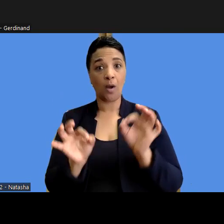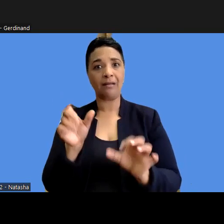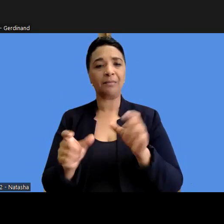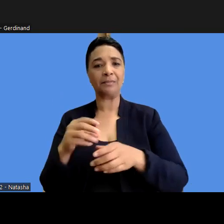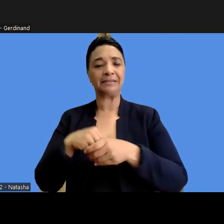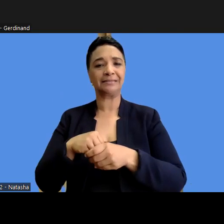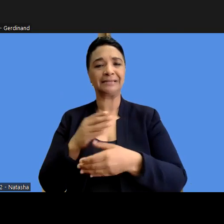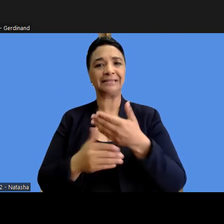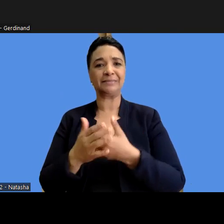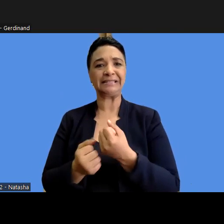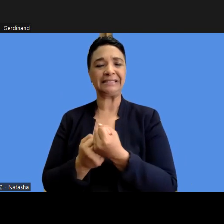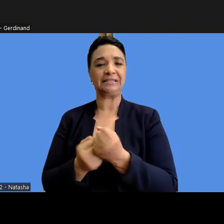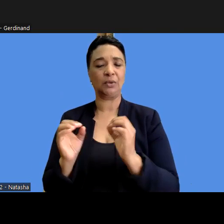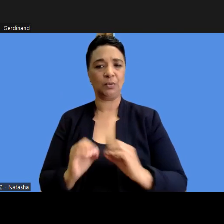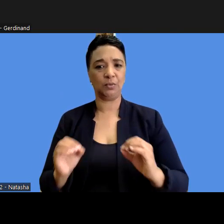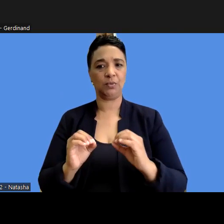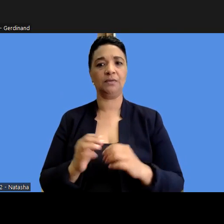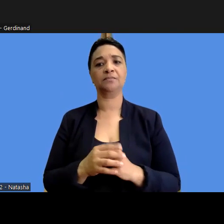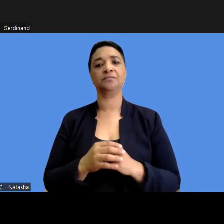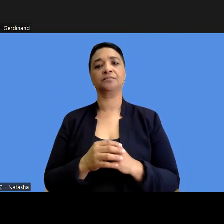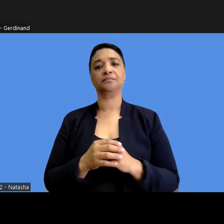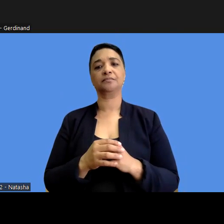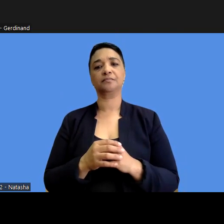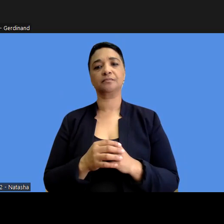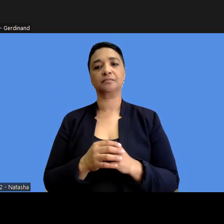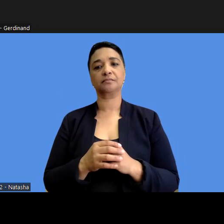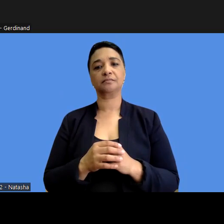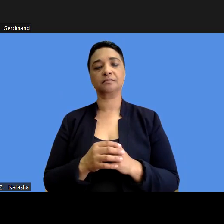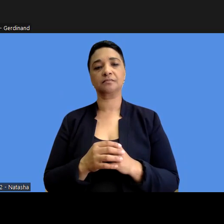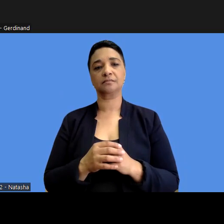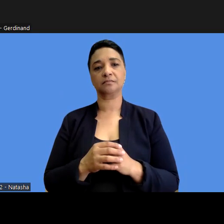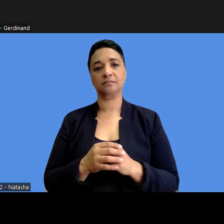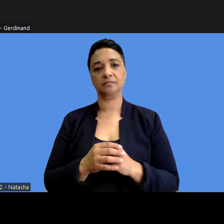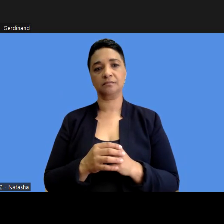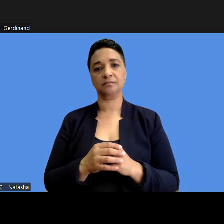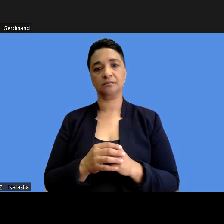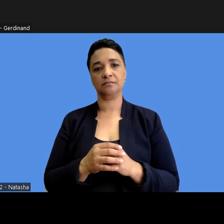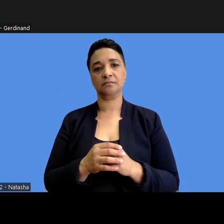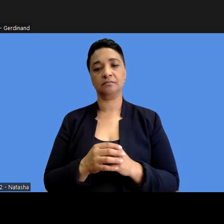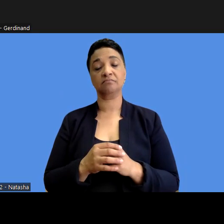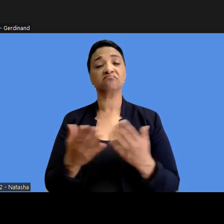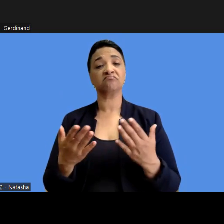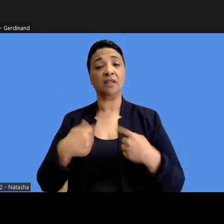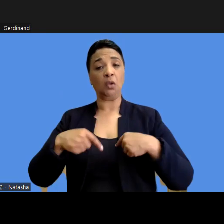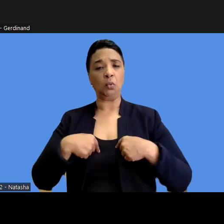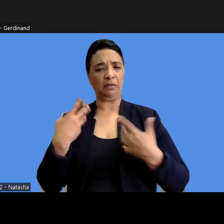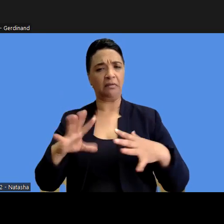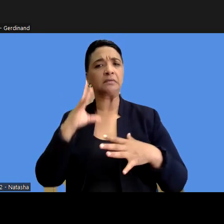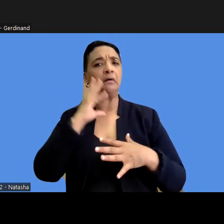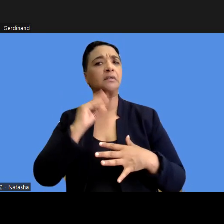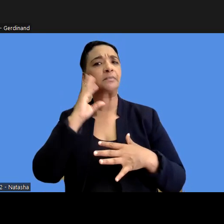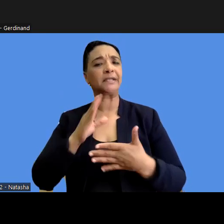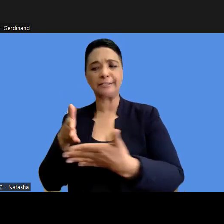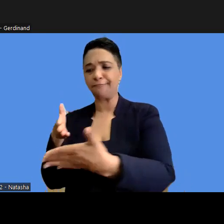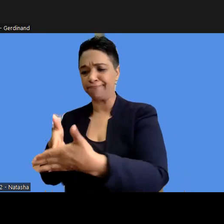According to this challenge, we have also the DRG have some recommendation. The